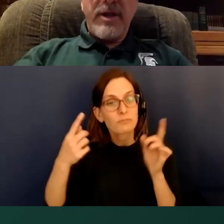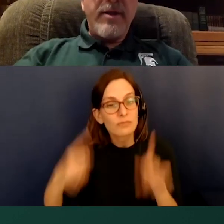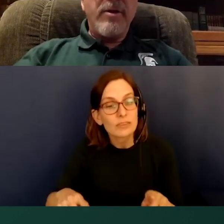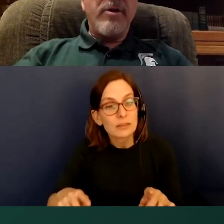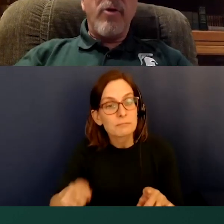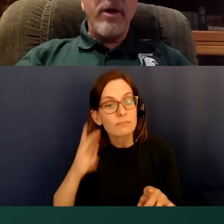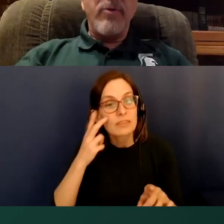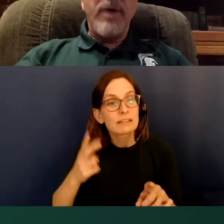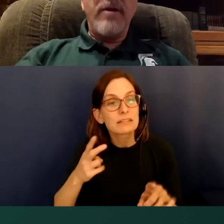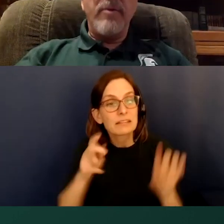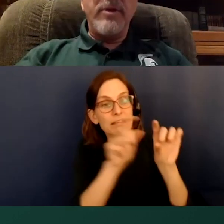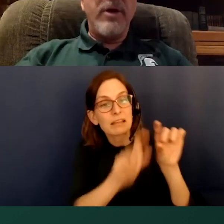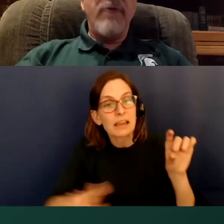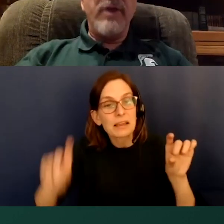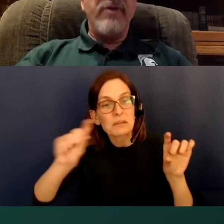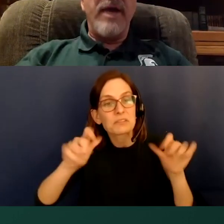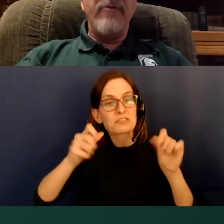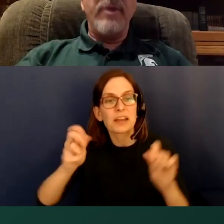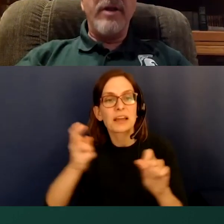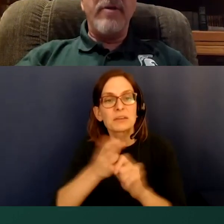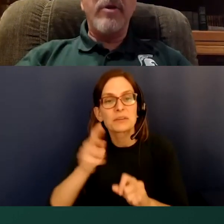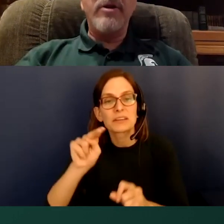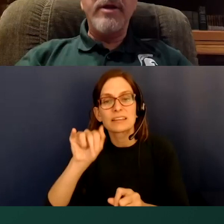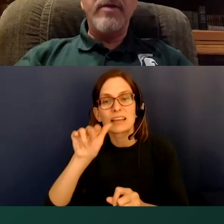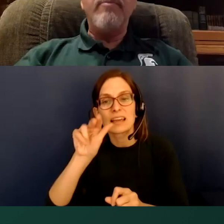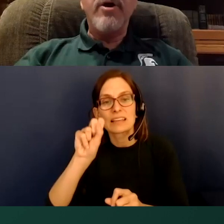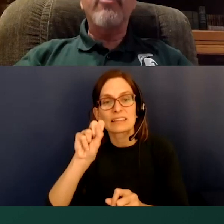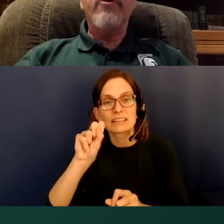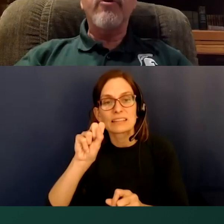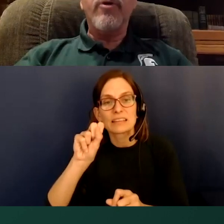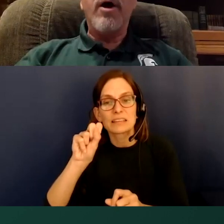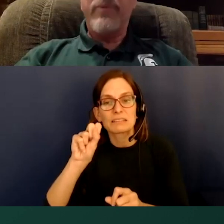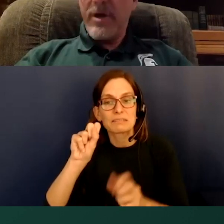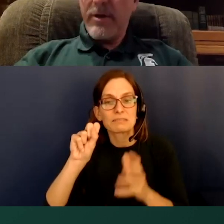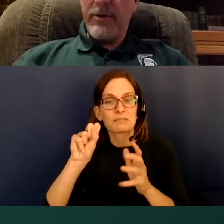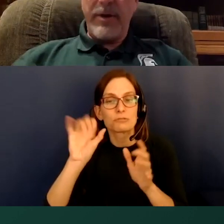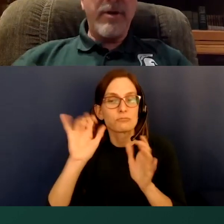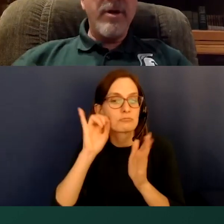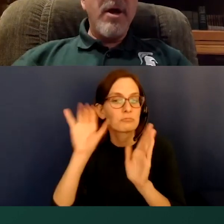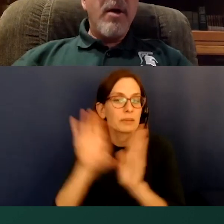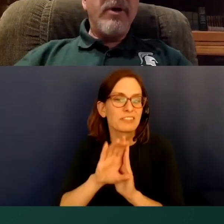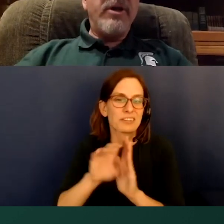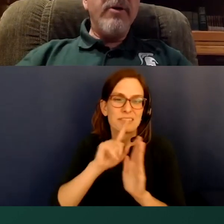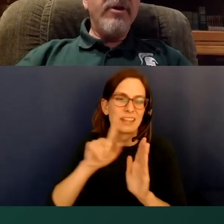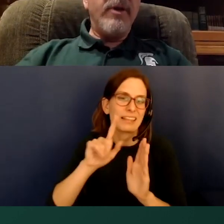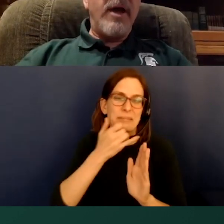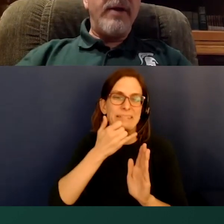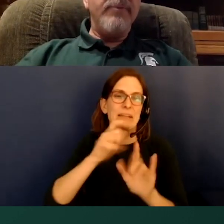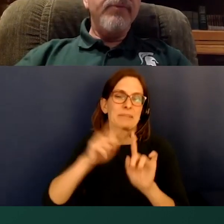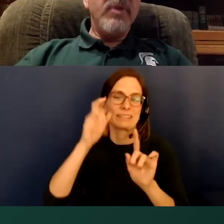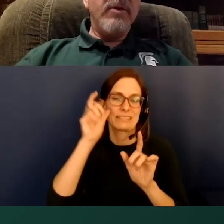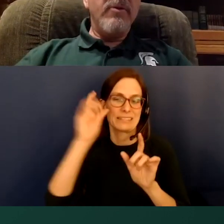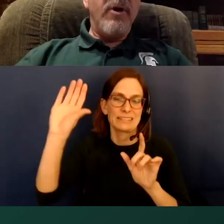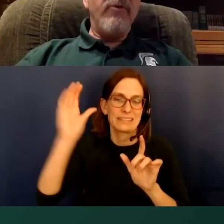to use NASA's drawings when possible, but they often have a lot of mistakes. The sun needs to be much further up than this. But here is the